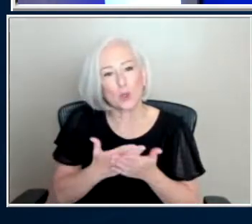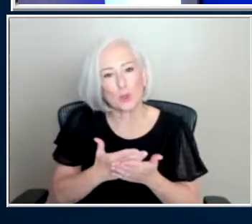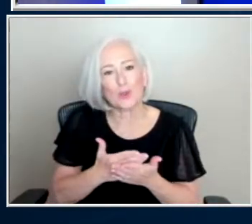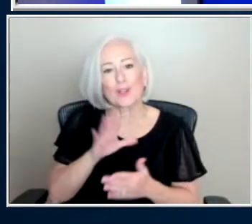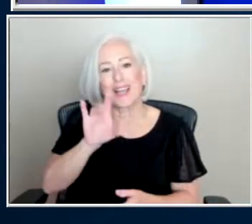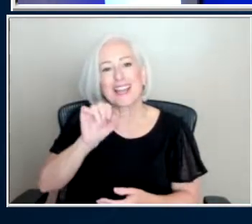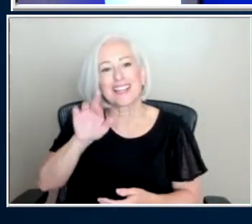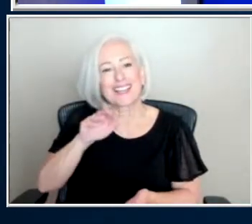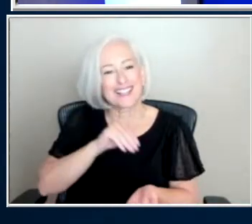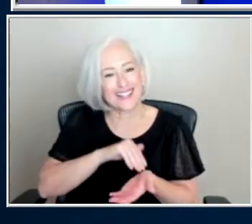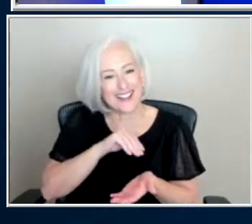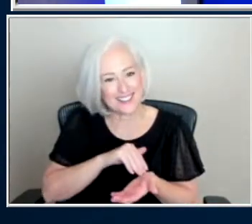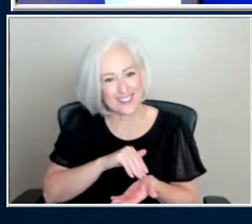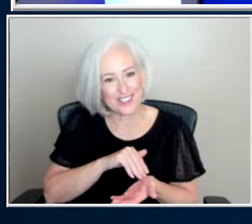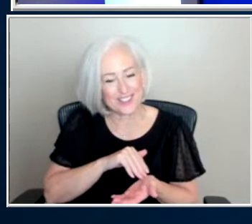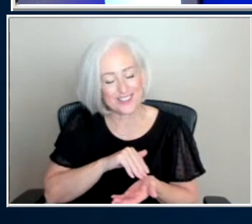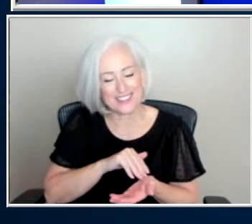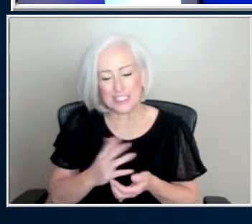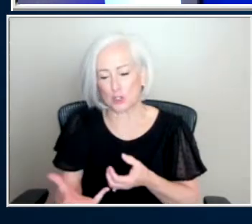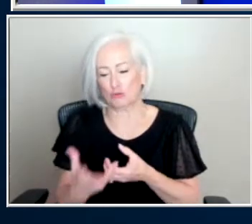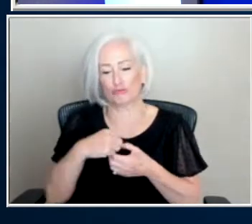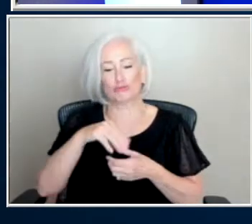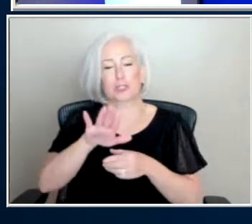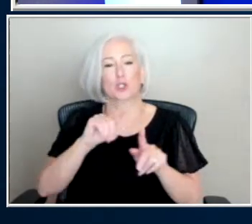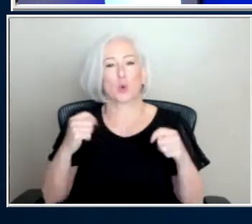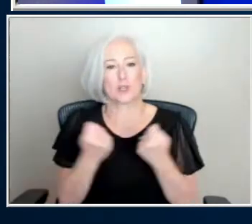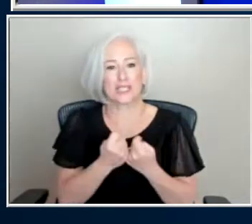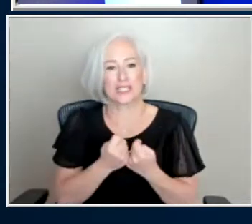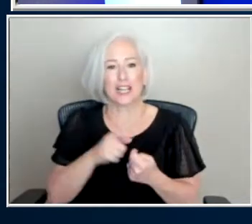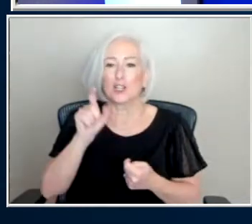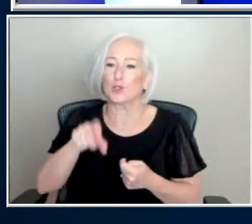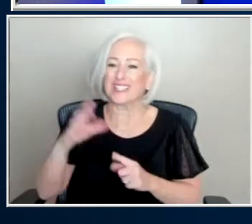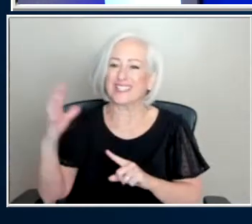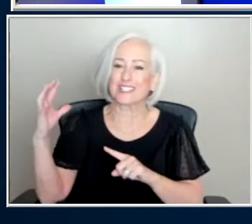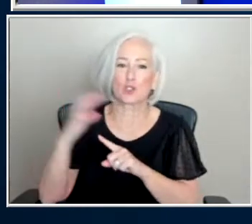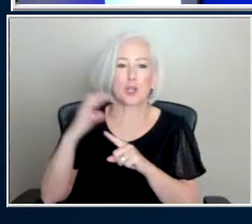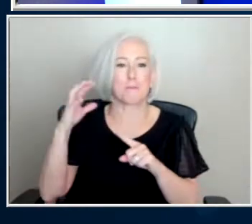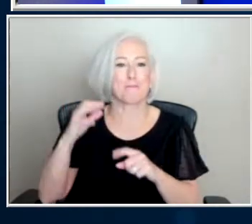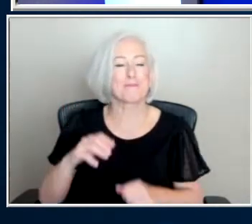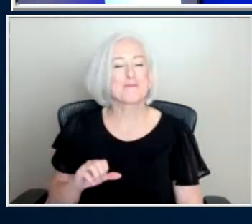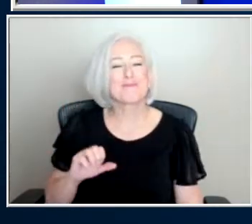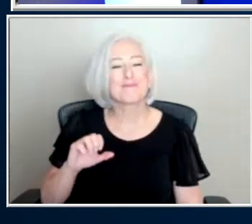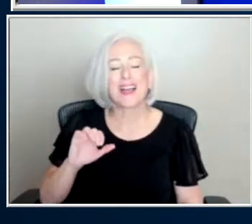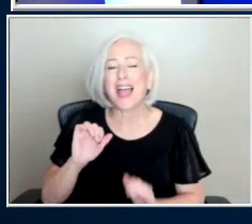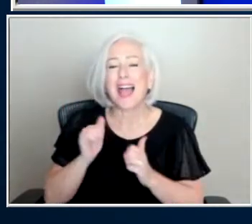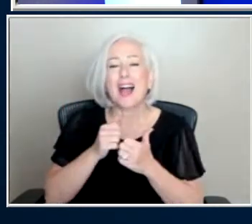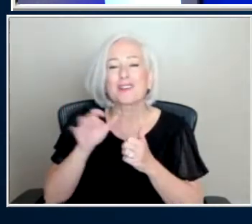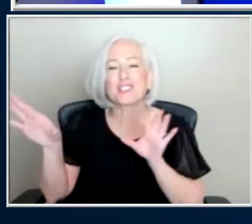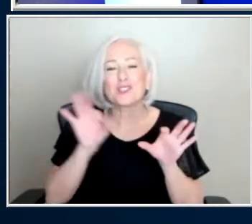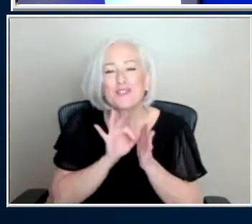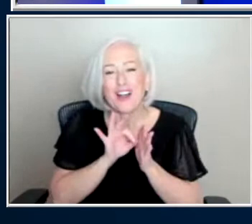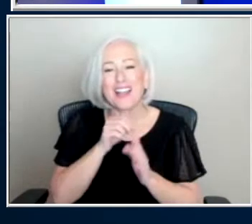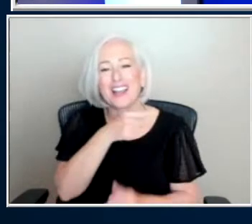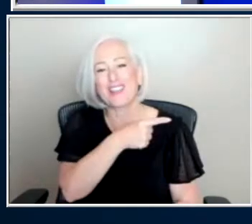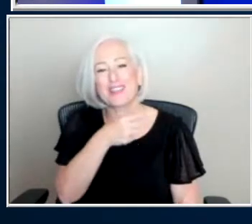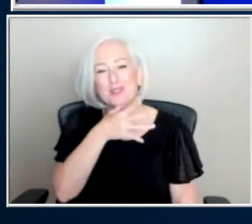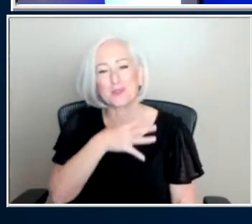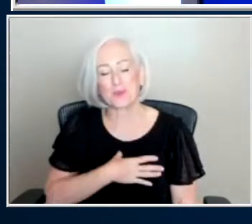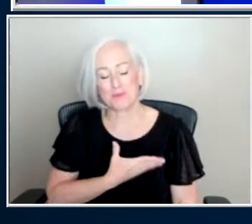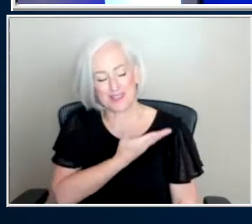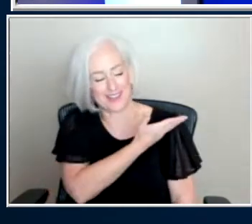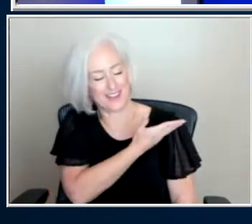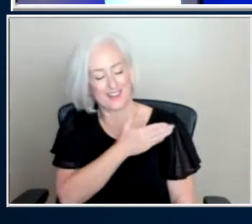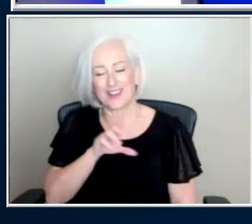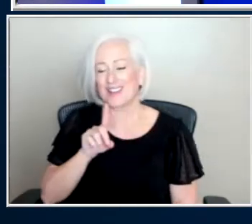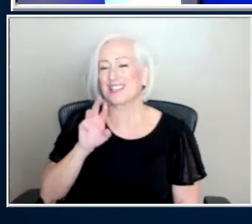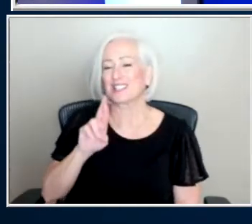team. You said you needed a champion. Stephanie and Michael, how did you end up finding this lady to my right here, Dr.